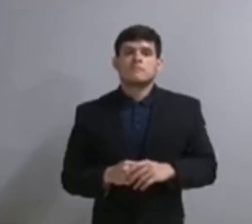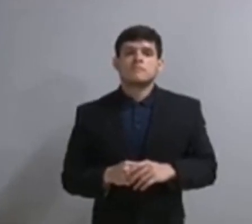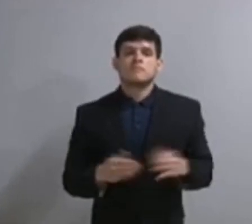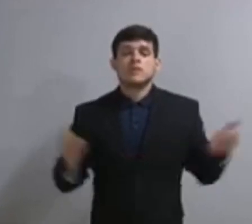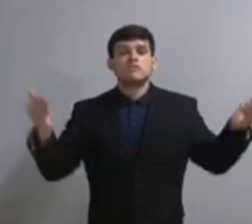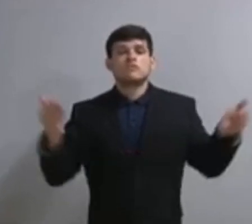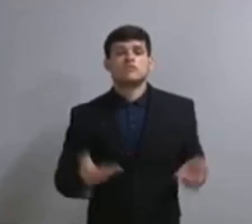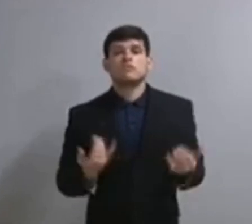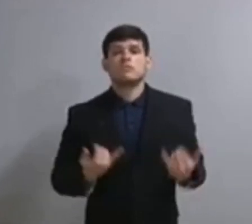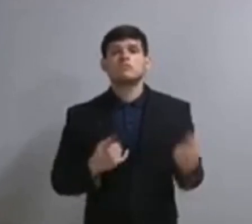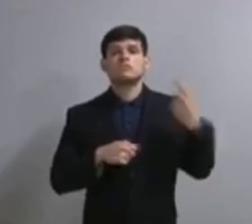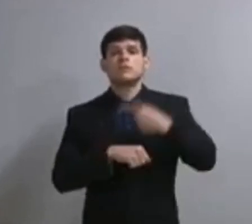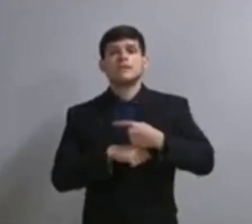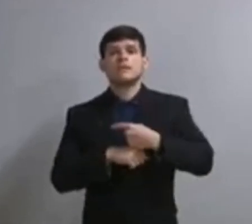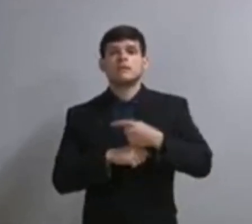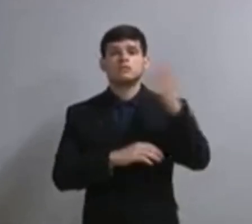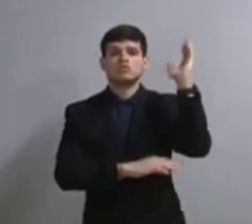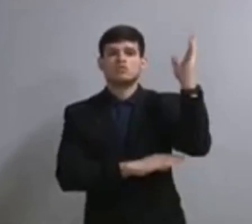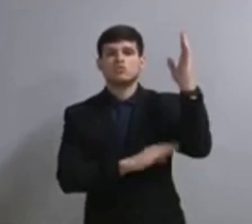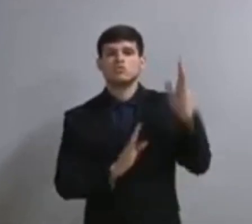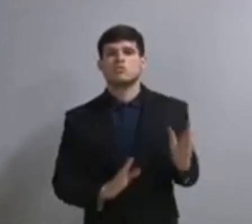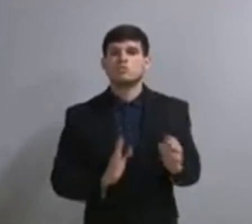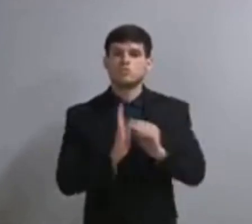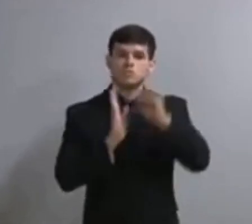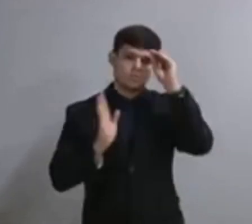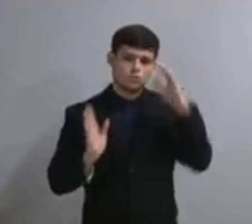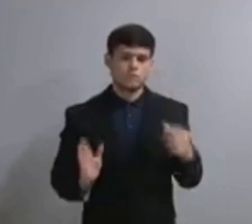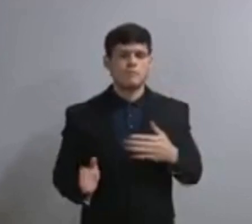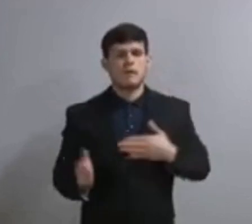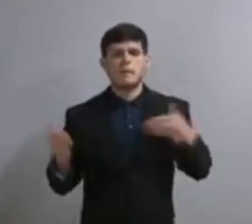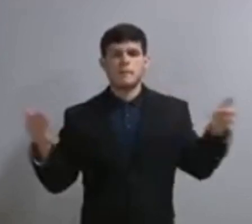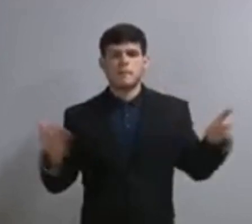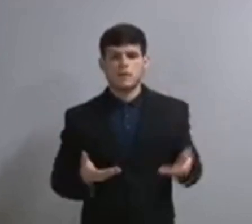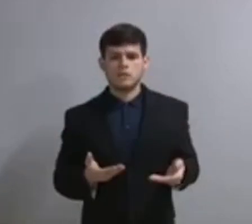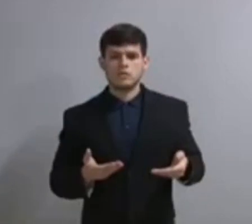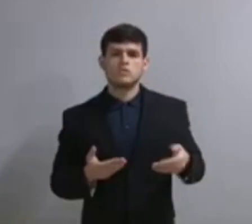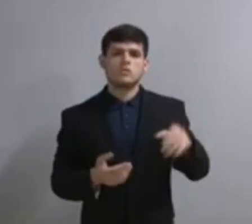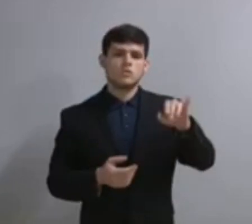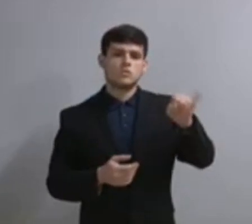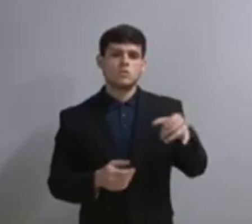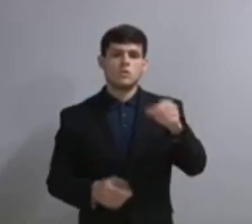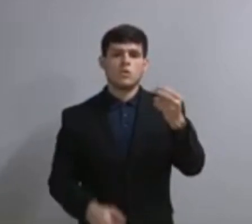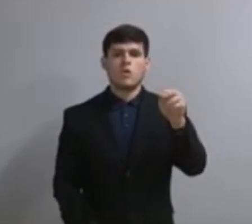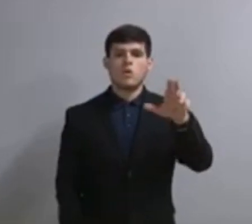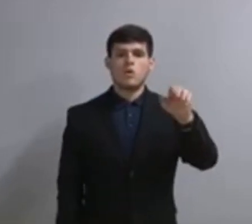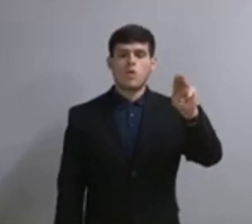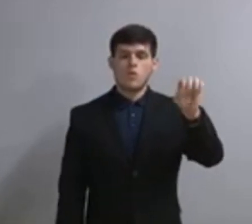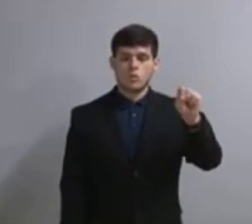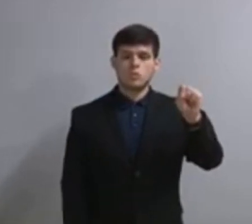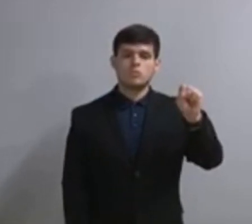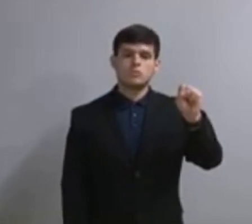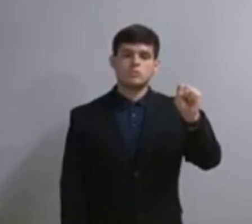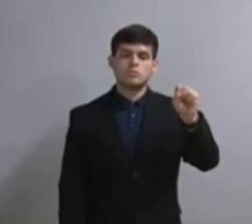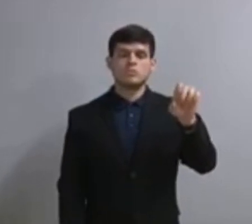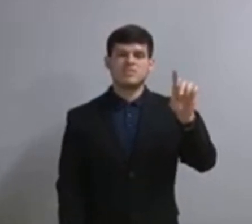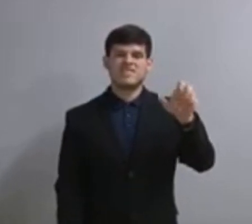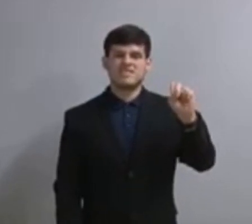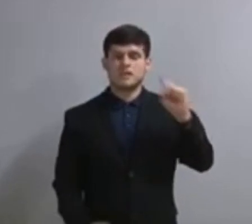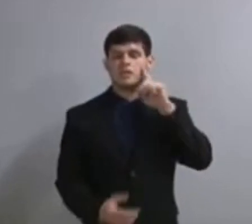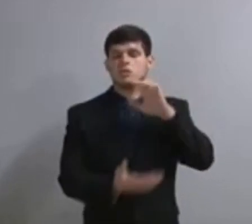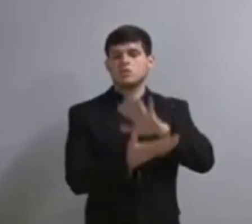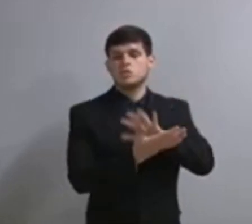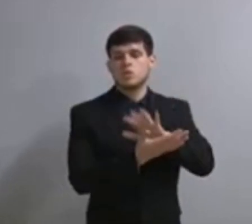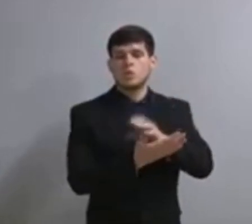To introduce today's student speaker, it is my pleasure to welcome Dr. Jennifer Holmes, Dean of the School of